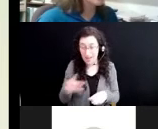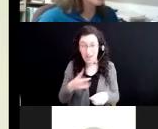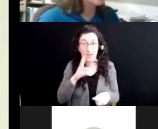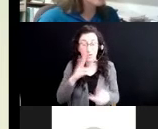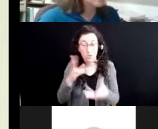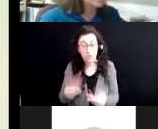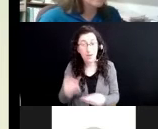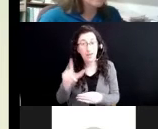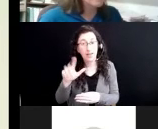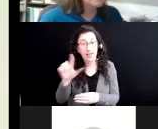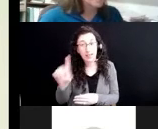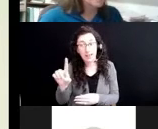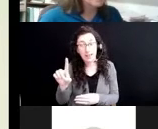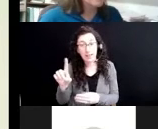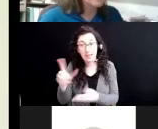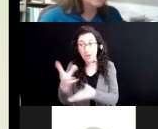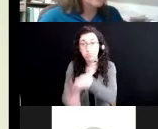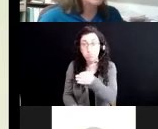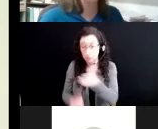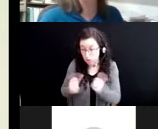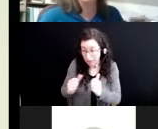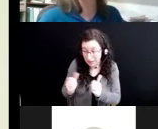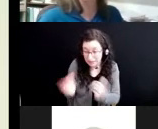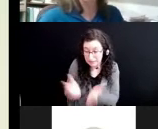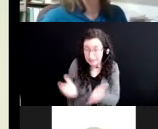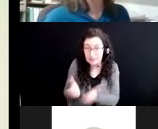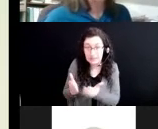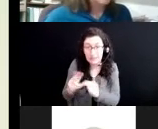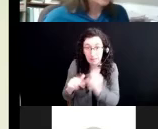We try, but it's not the same.